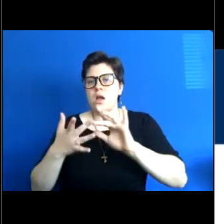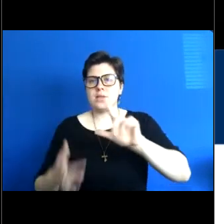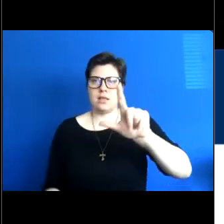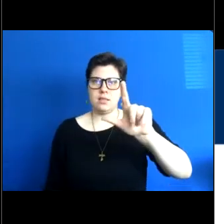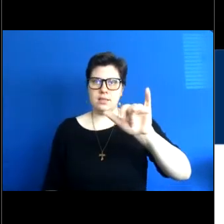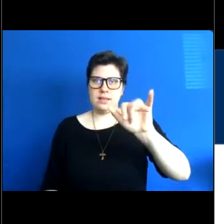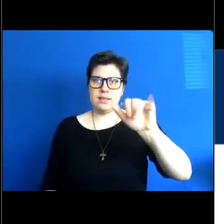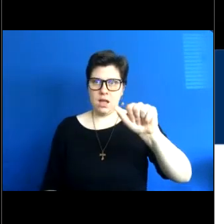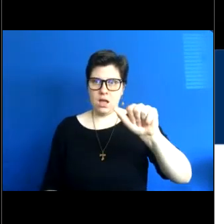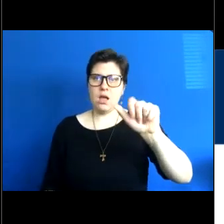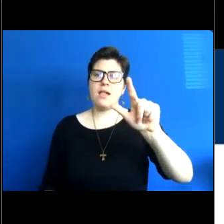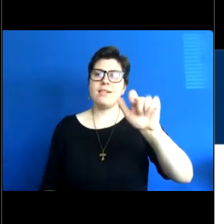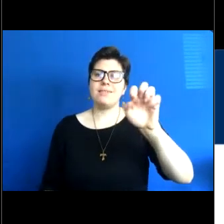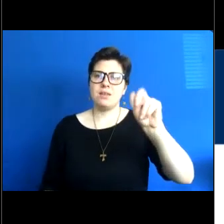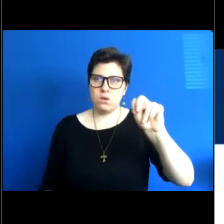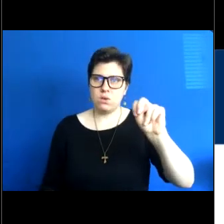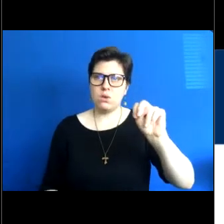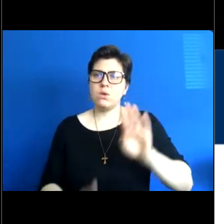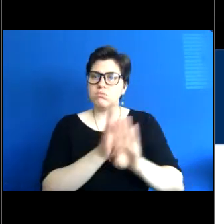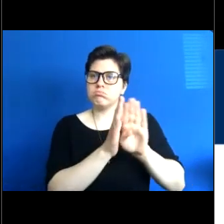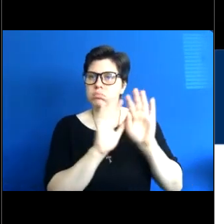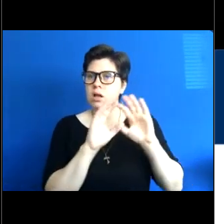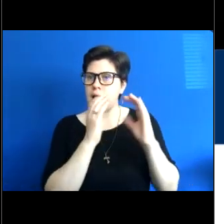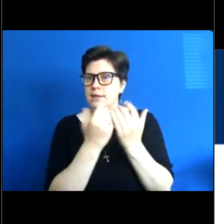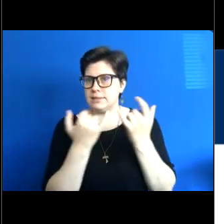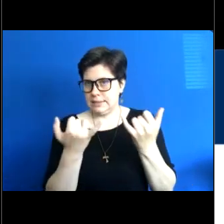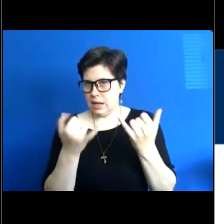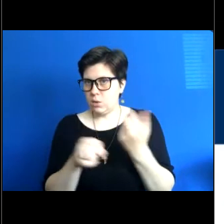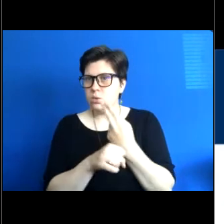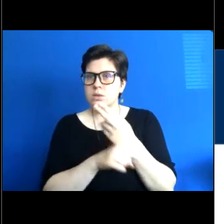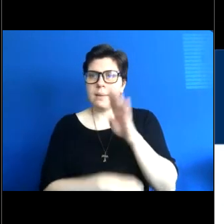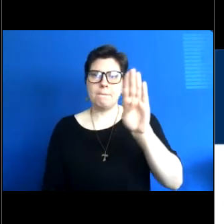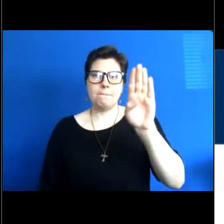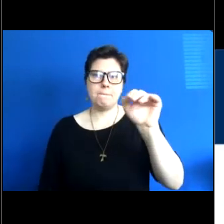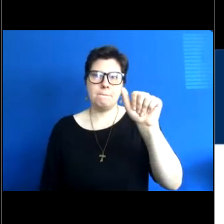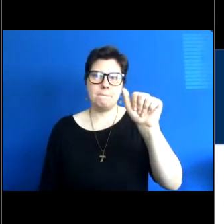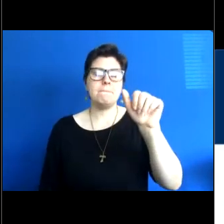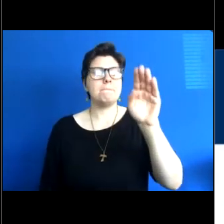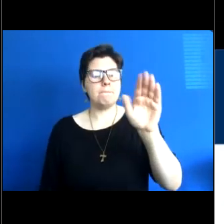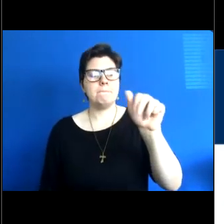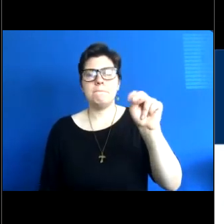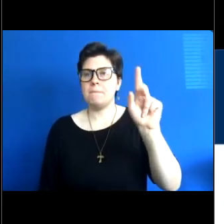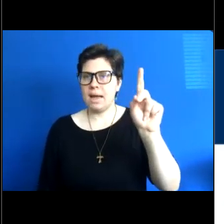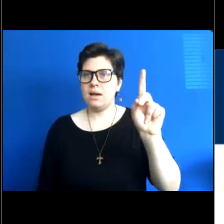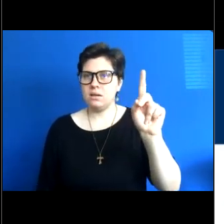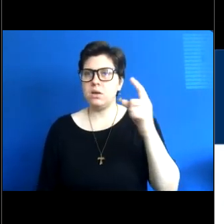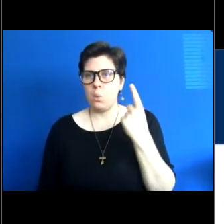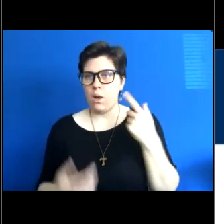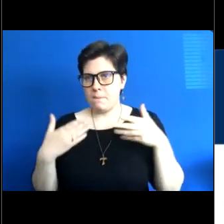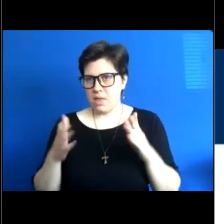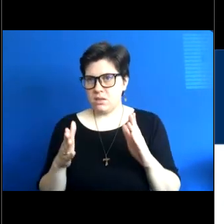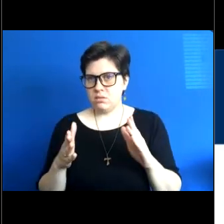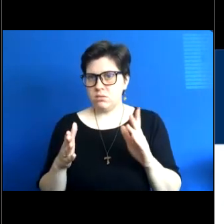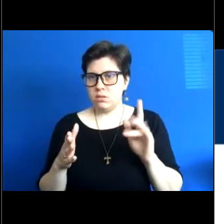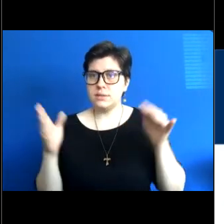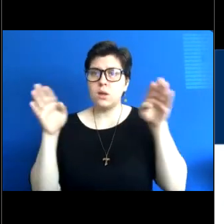Leon. We are forming some classes now using band as one method. This is a closed